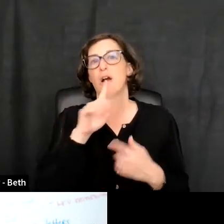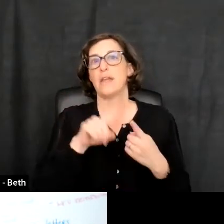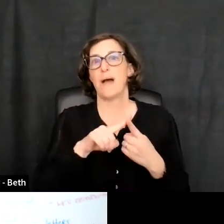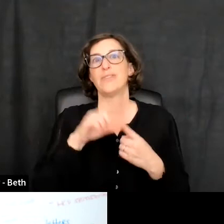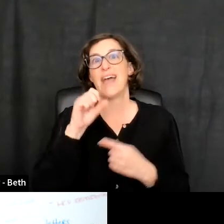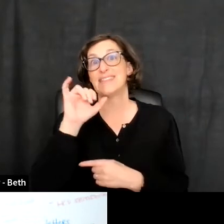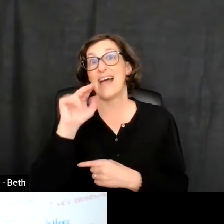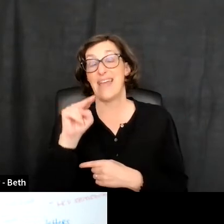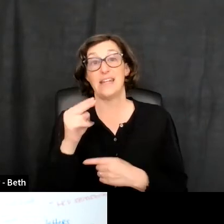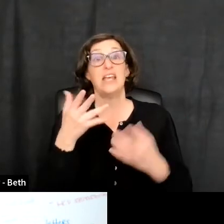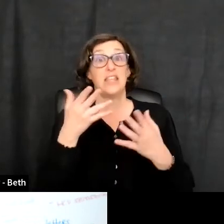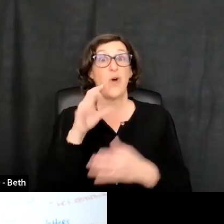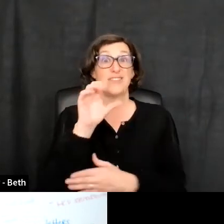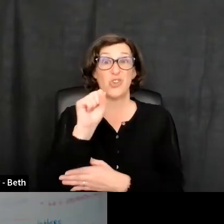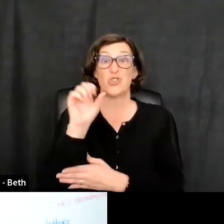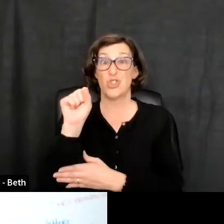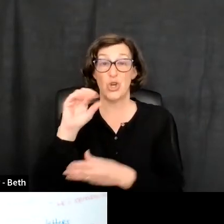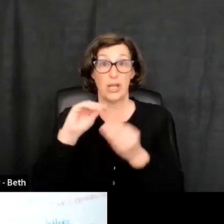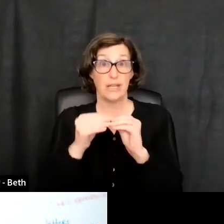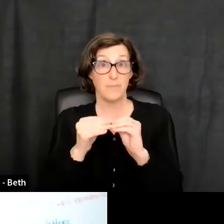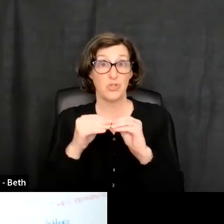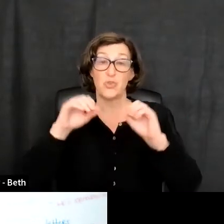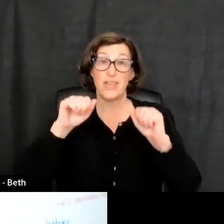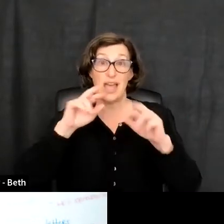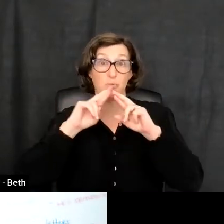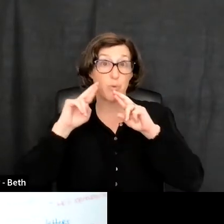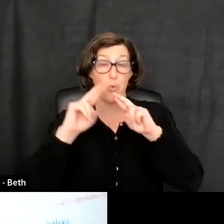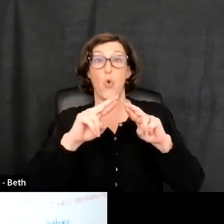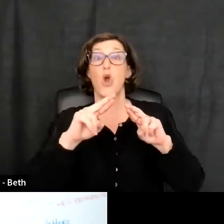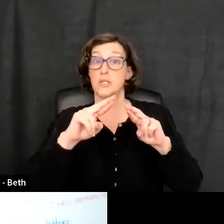want like Social Security numbers so they can report